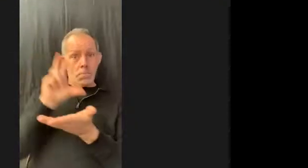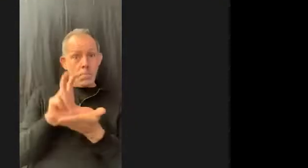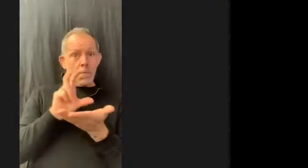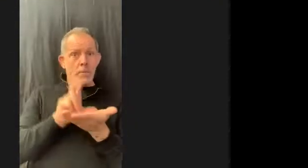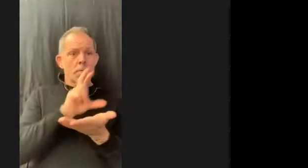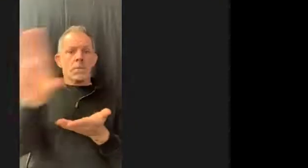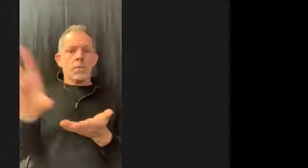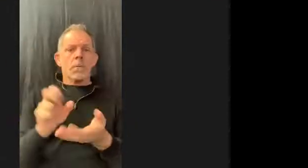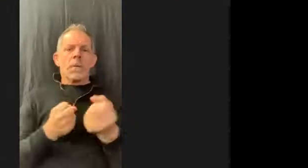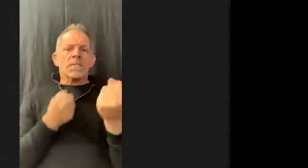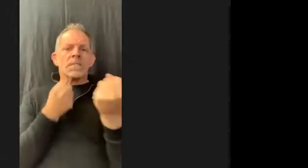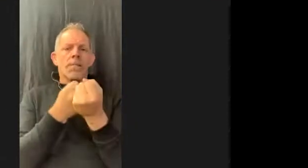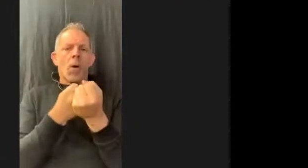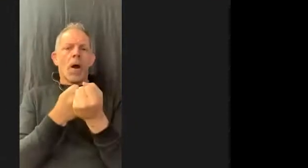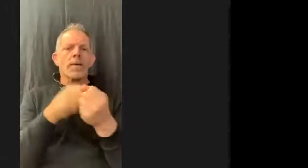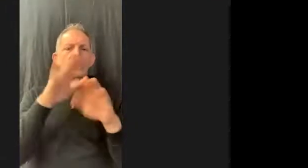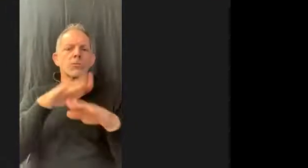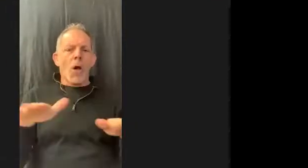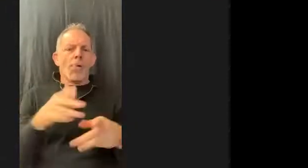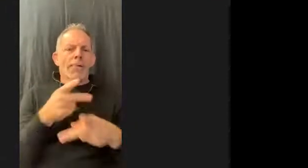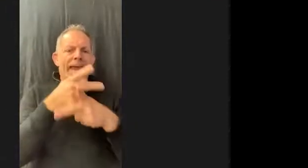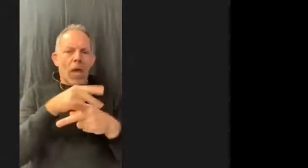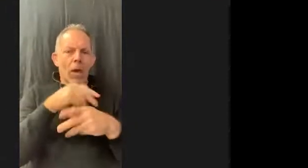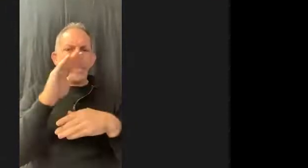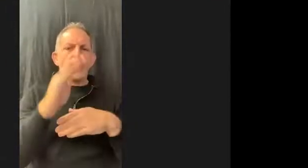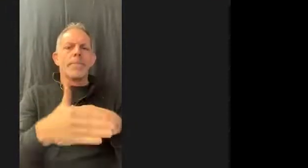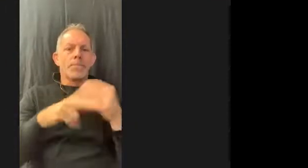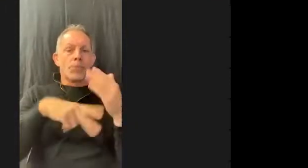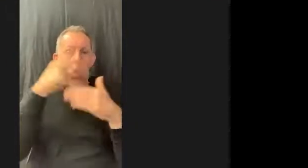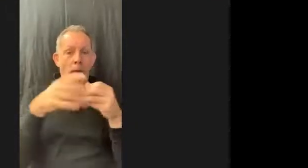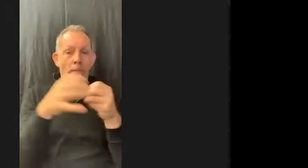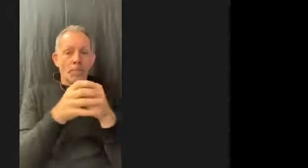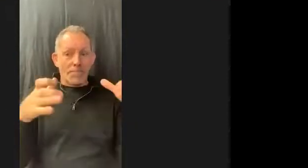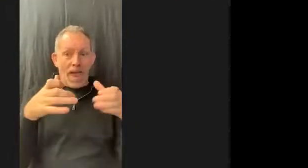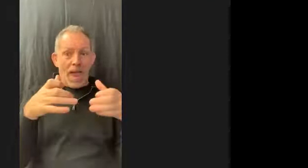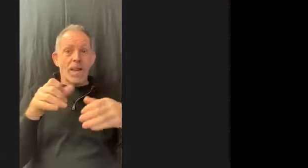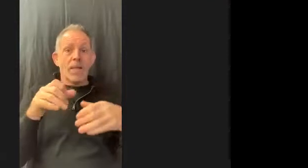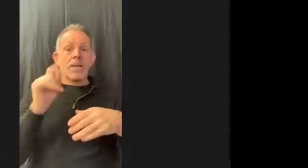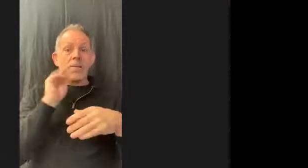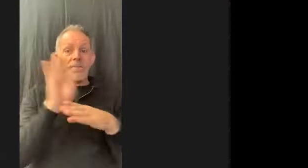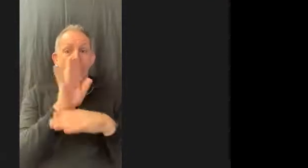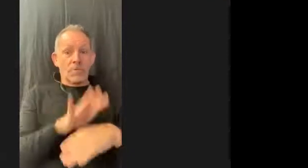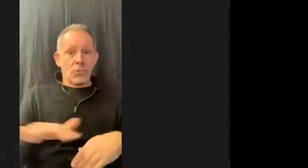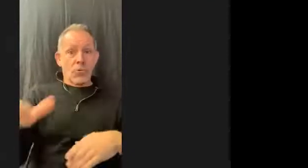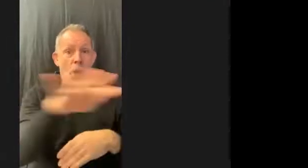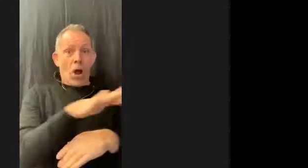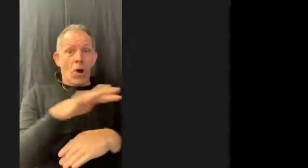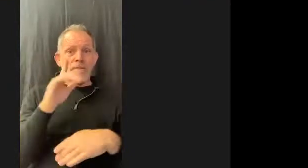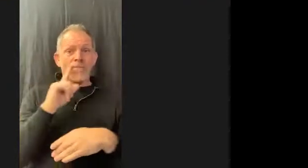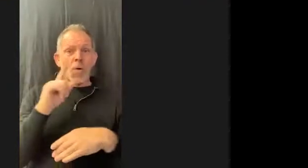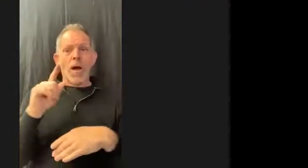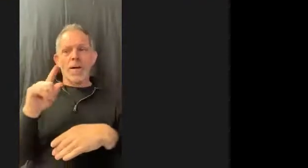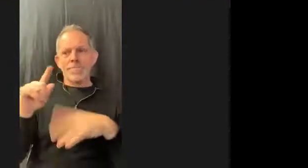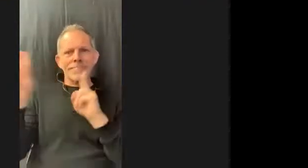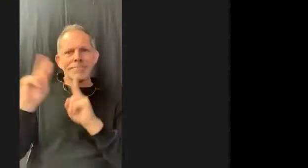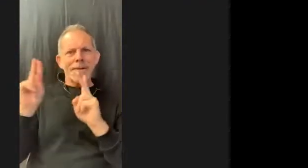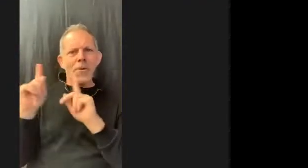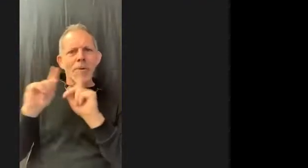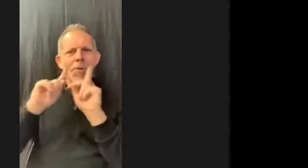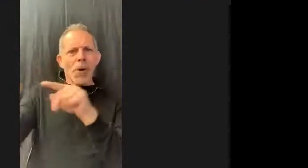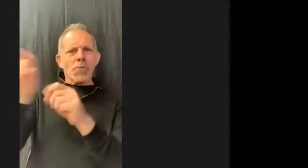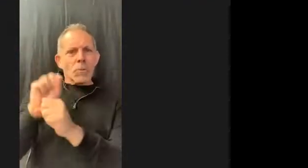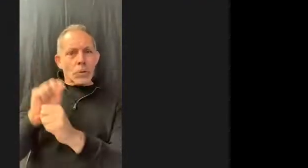or expand their childcare businesses to meet the needs of families who are really furthest from opportunity, so